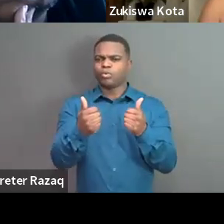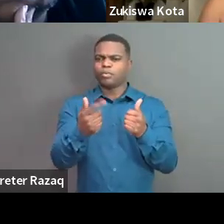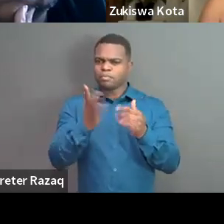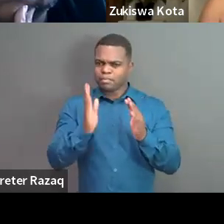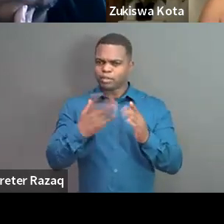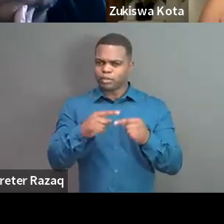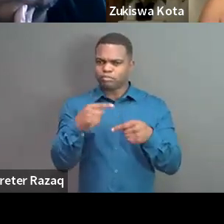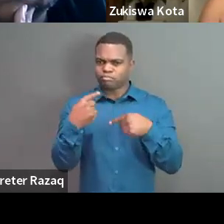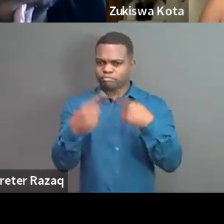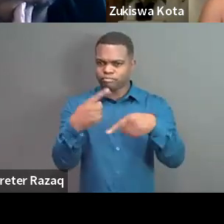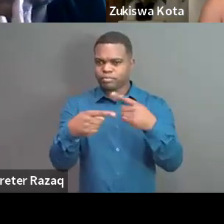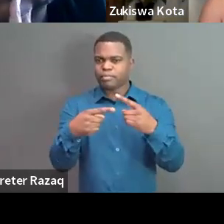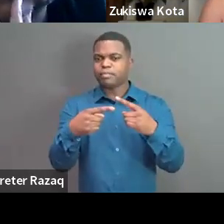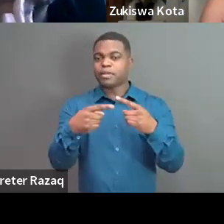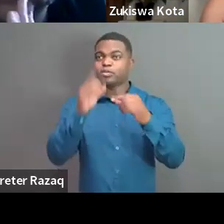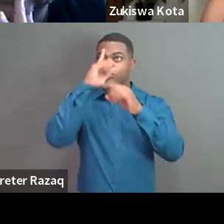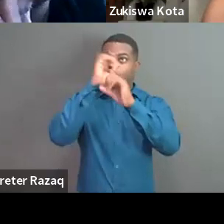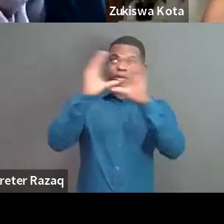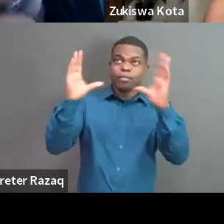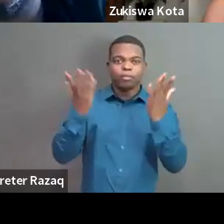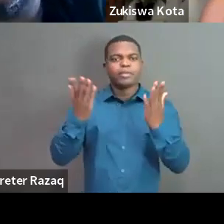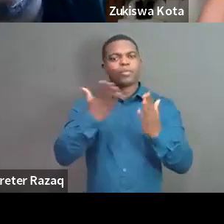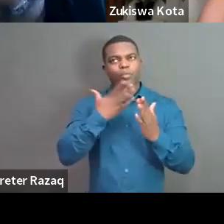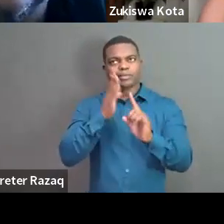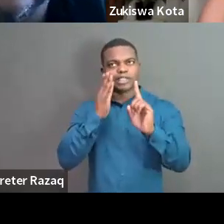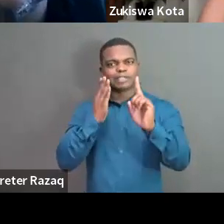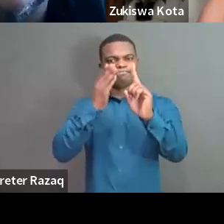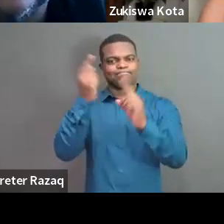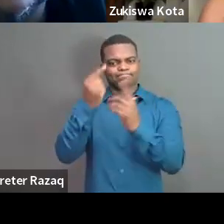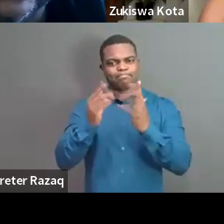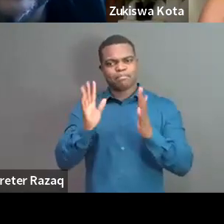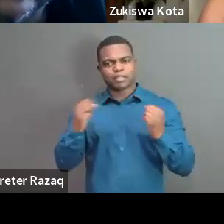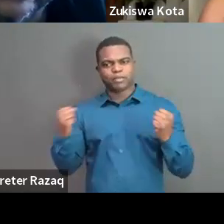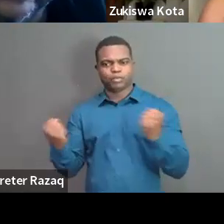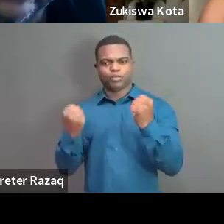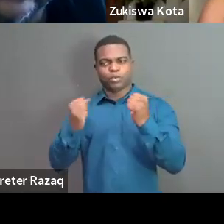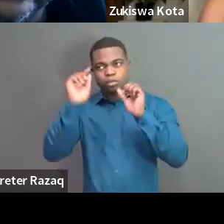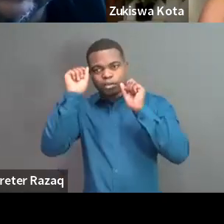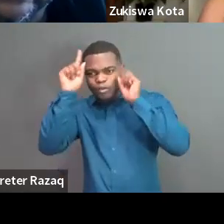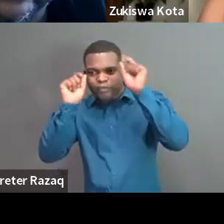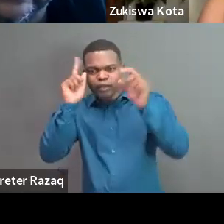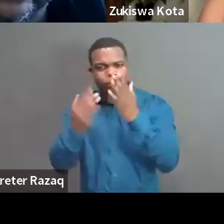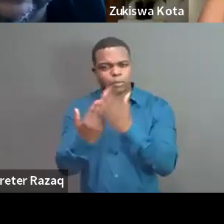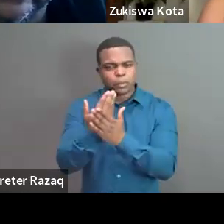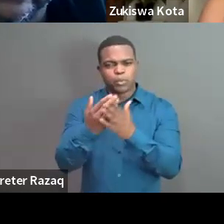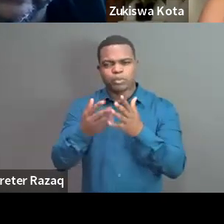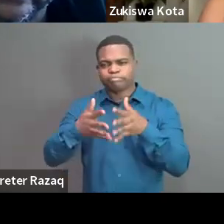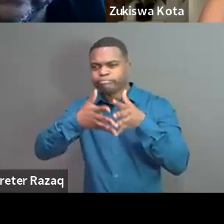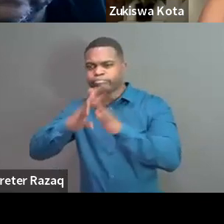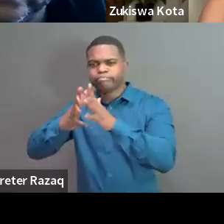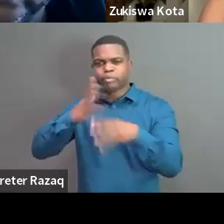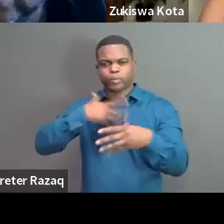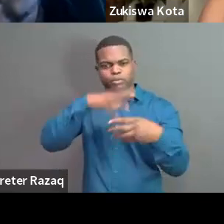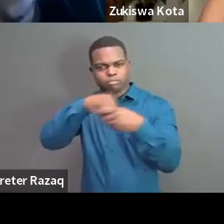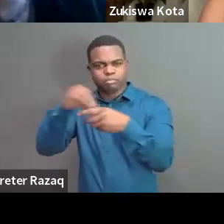want to say some few thanks. Firstly, thanks to in the chat, Daniel has shared a resource